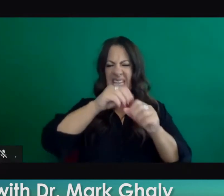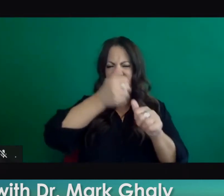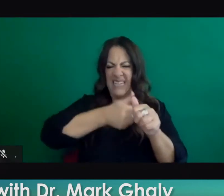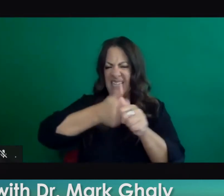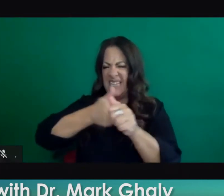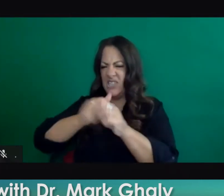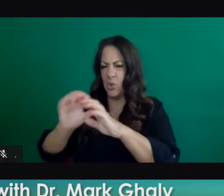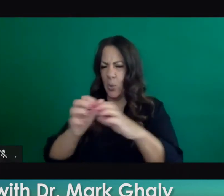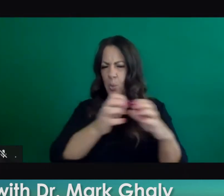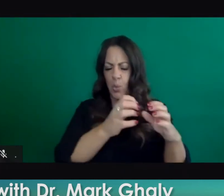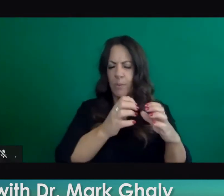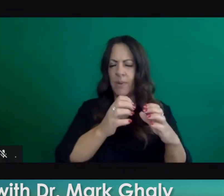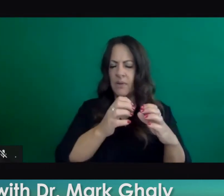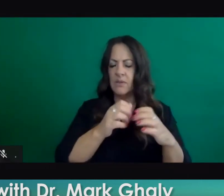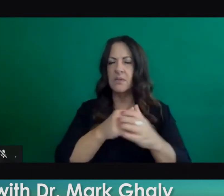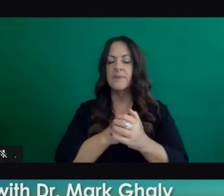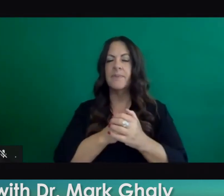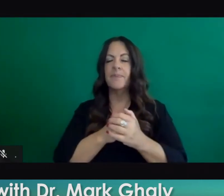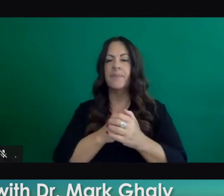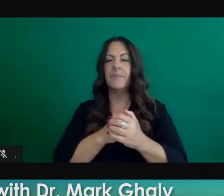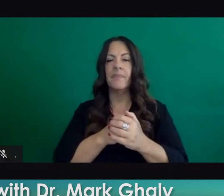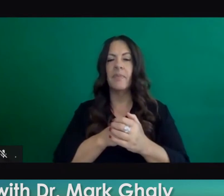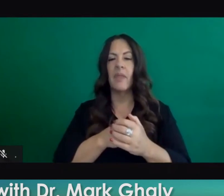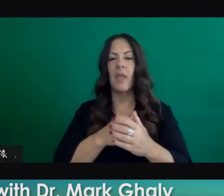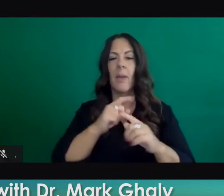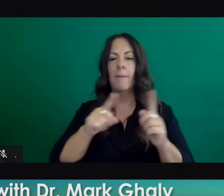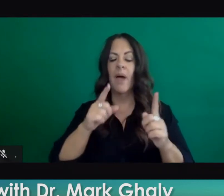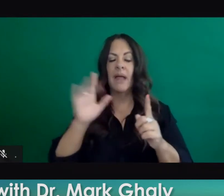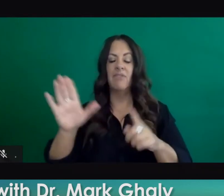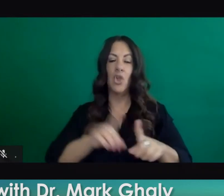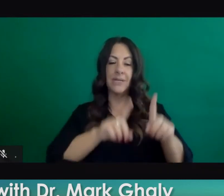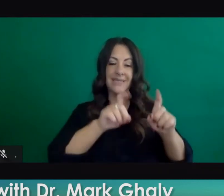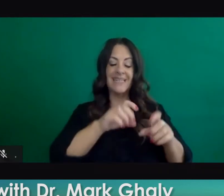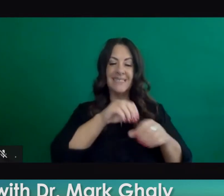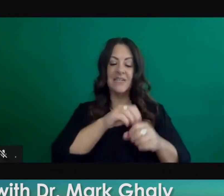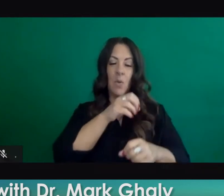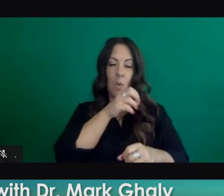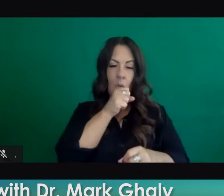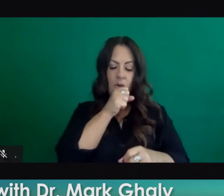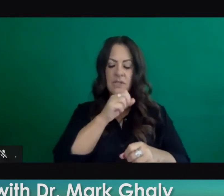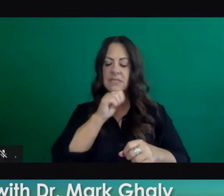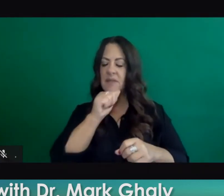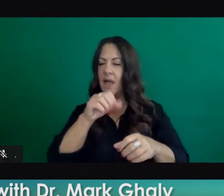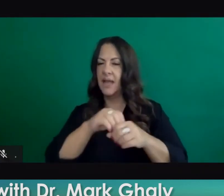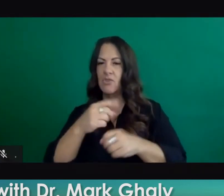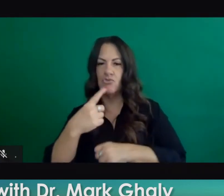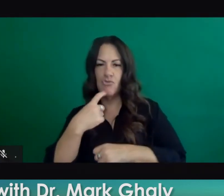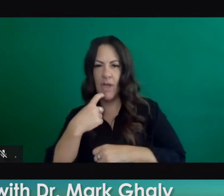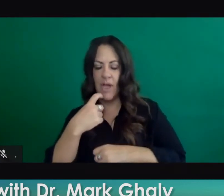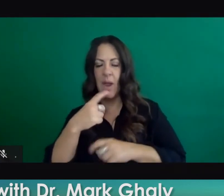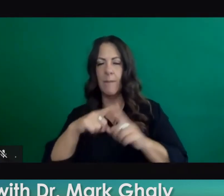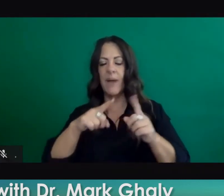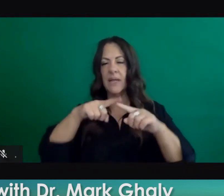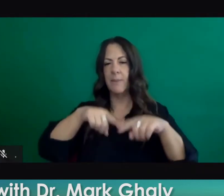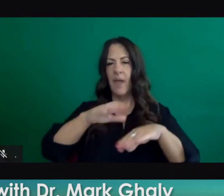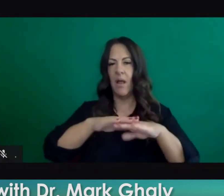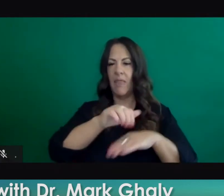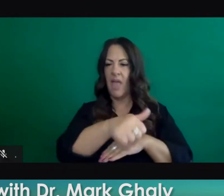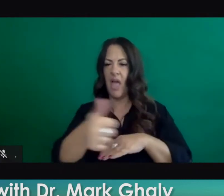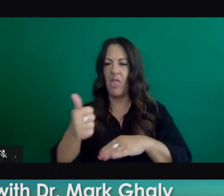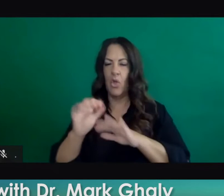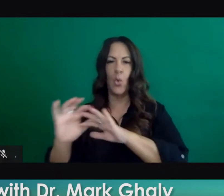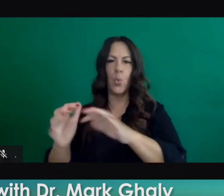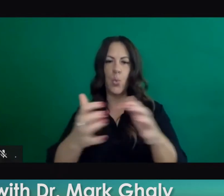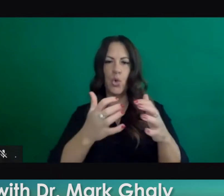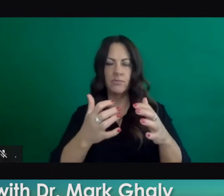purple, but their test positivity is in orange instead of red, and their test positivity of their lowest quartile of the Healthy Places